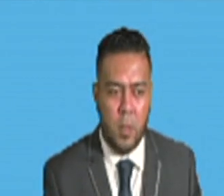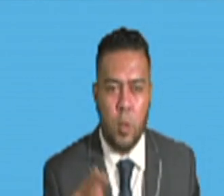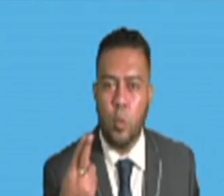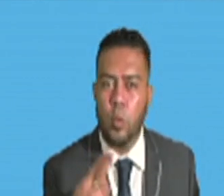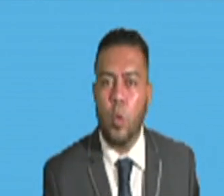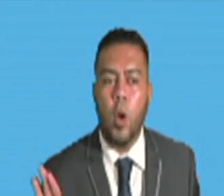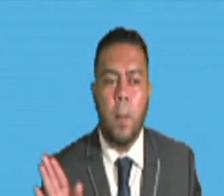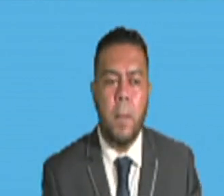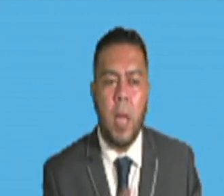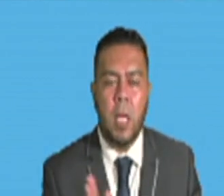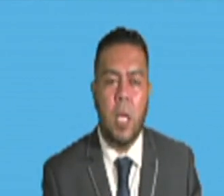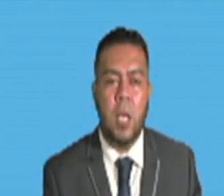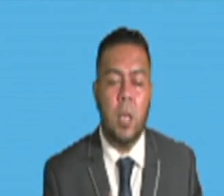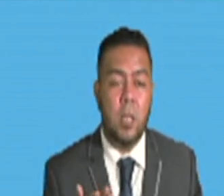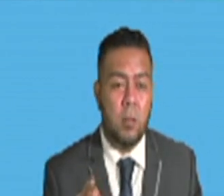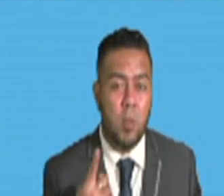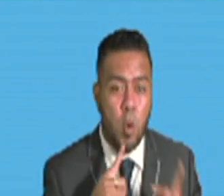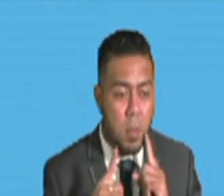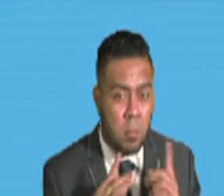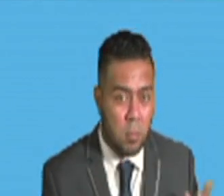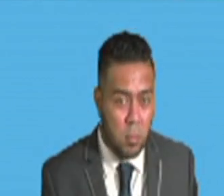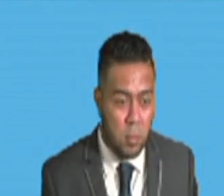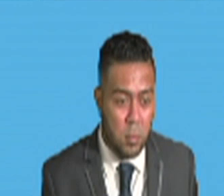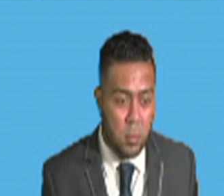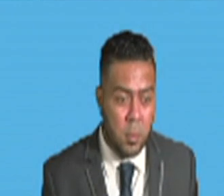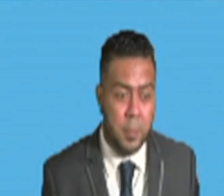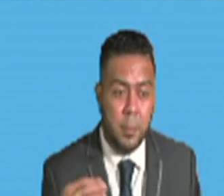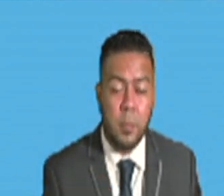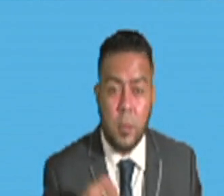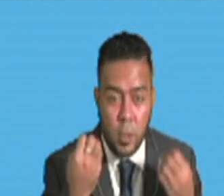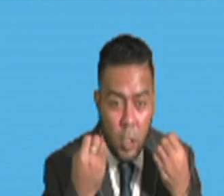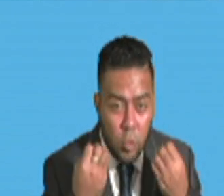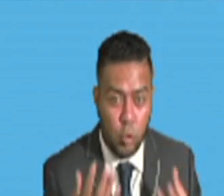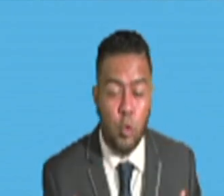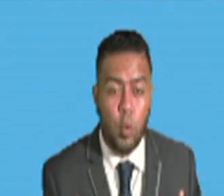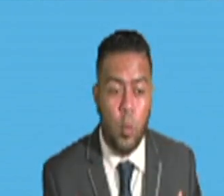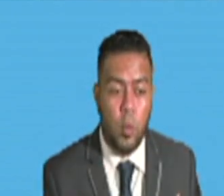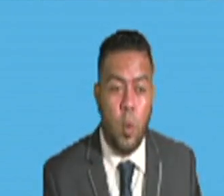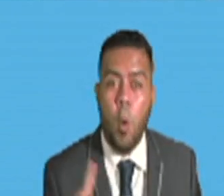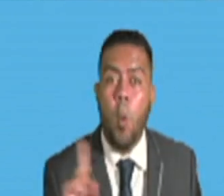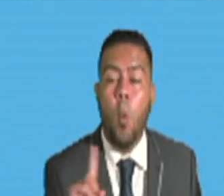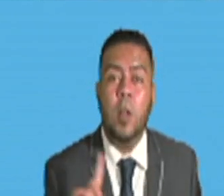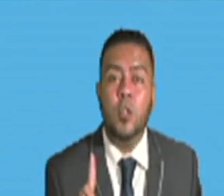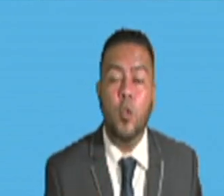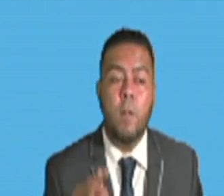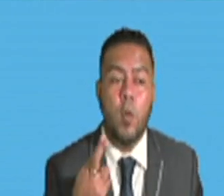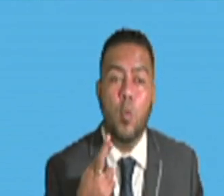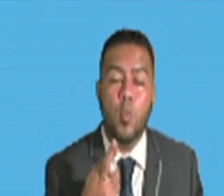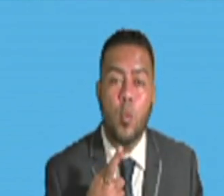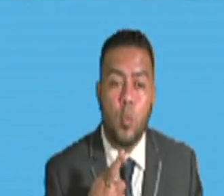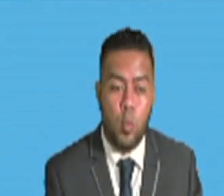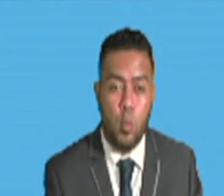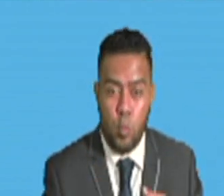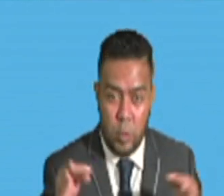comment. In other words, Mr. Speaker, sir, he has shown contempt for what you have ruled.